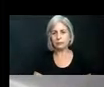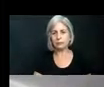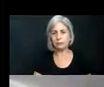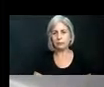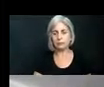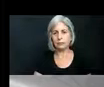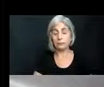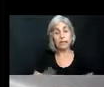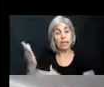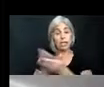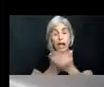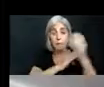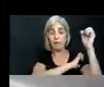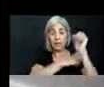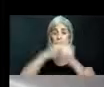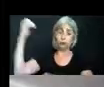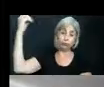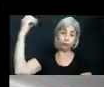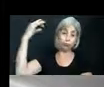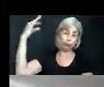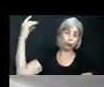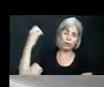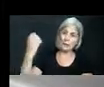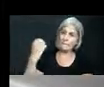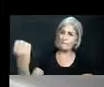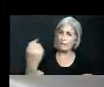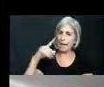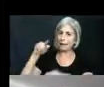Some of that energy is re-radiated back into space.